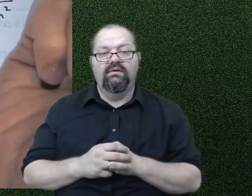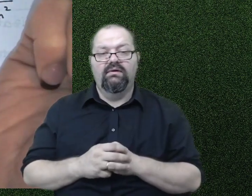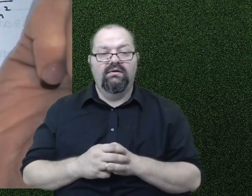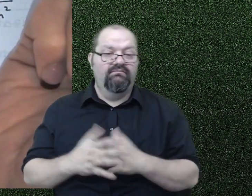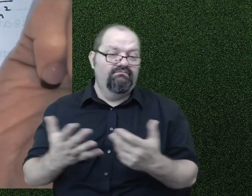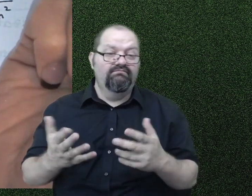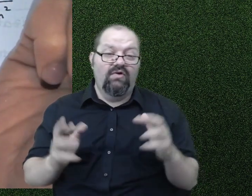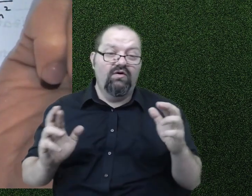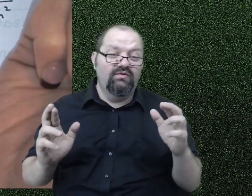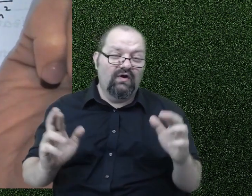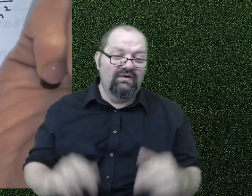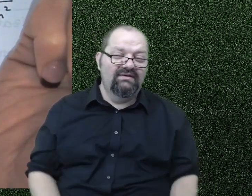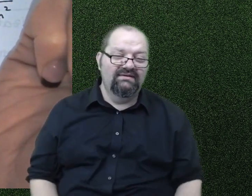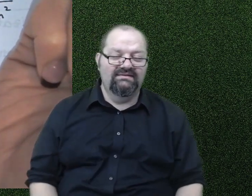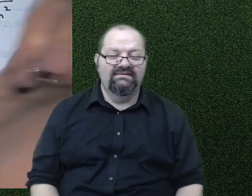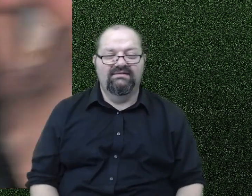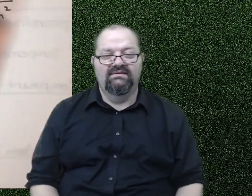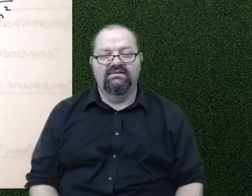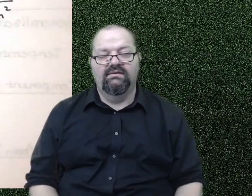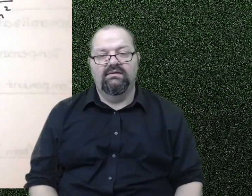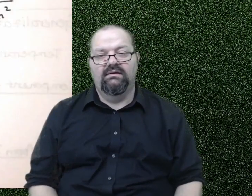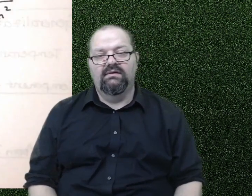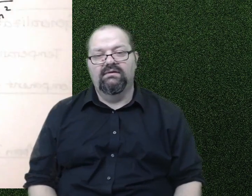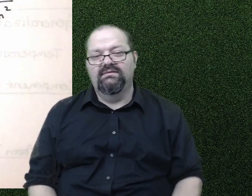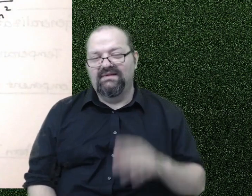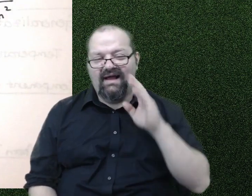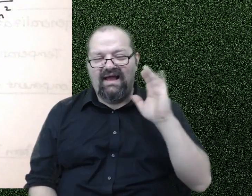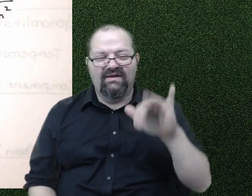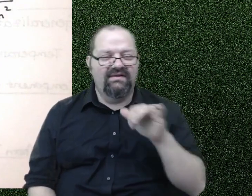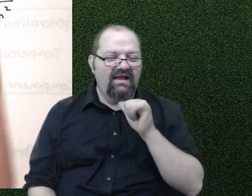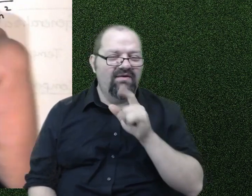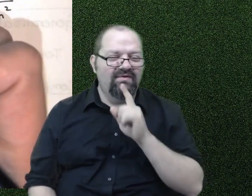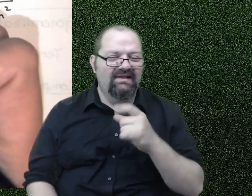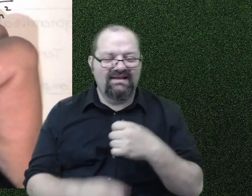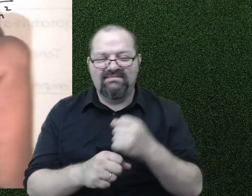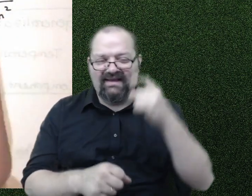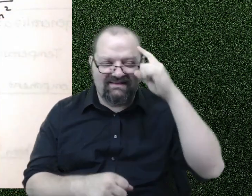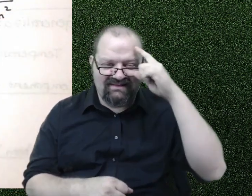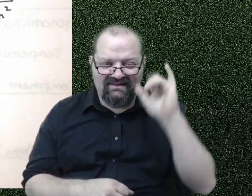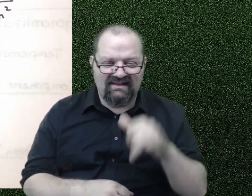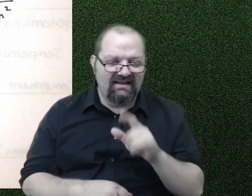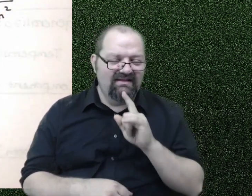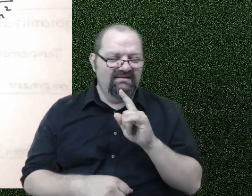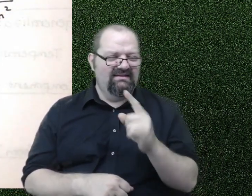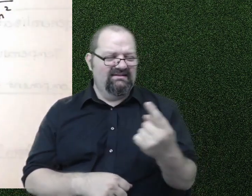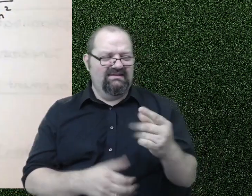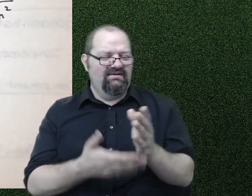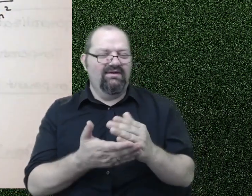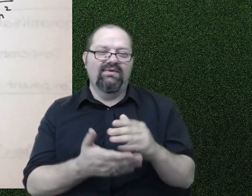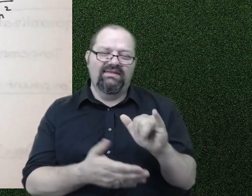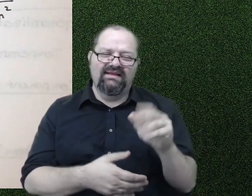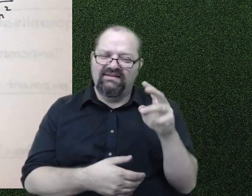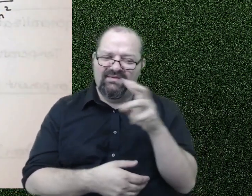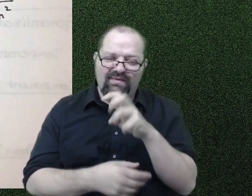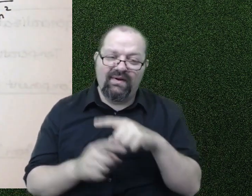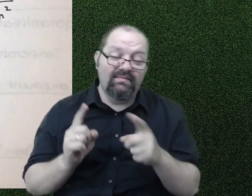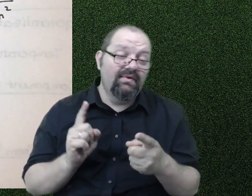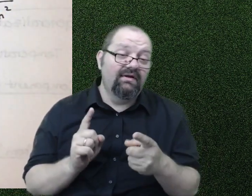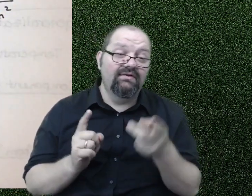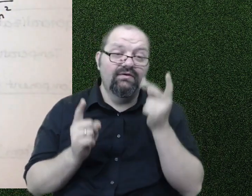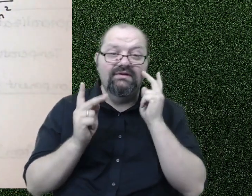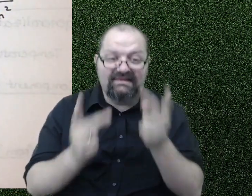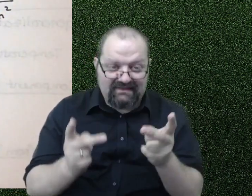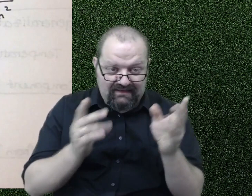I hope so. I know, this doesn't really make sense. You're like, it's a vector with a single component. It's a little weird. But you see